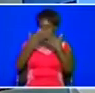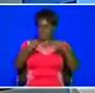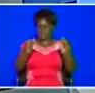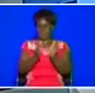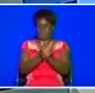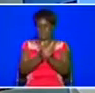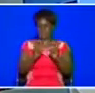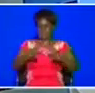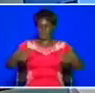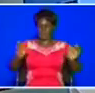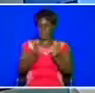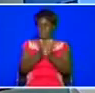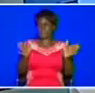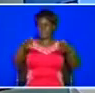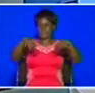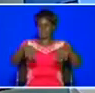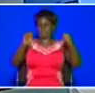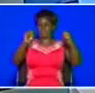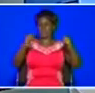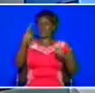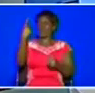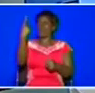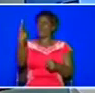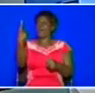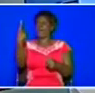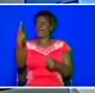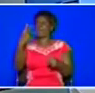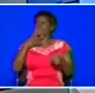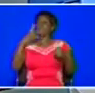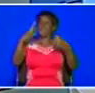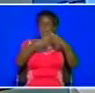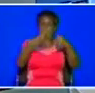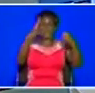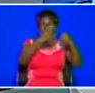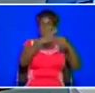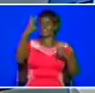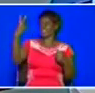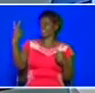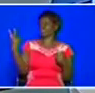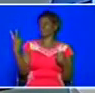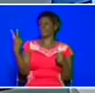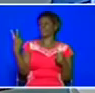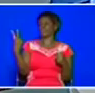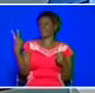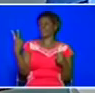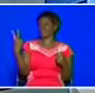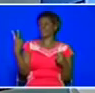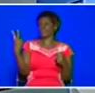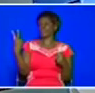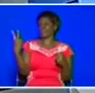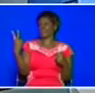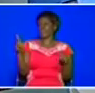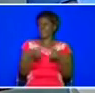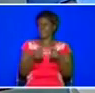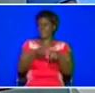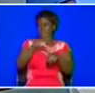General, they inherited a ratio of 1 to 992 police yes. officers. Yes, and we have that next one here because you also got that data